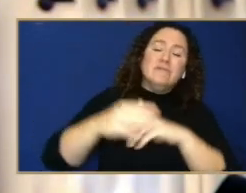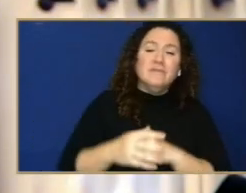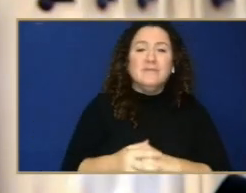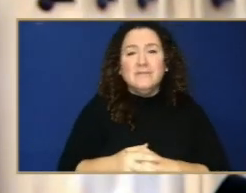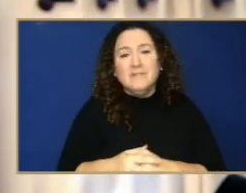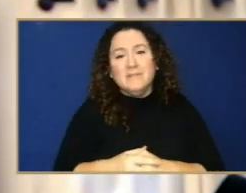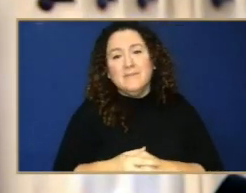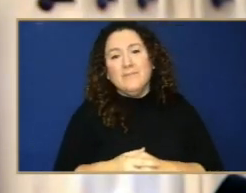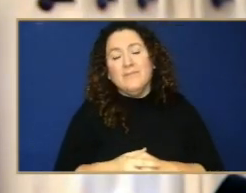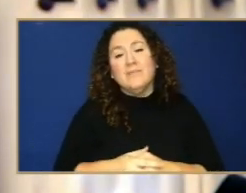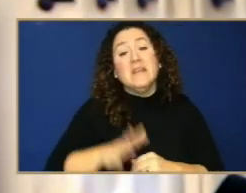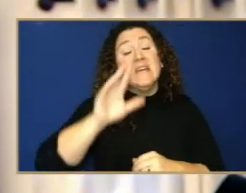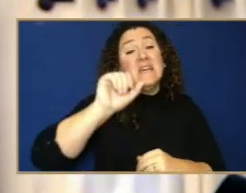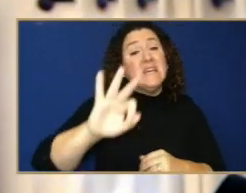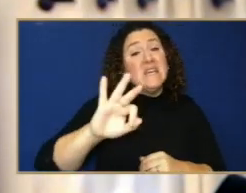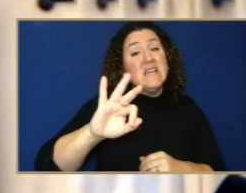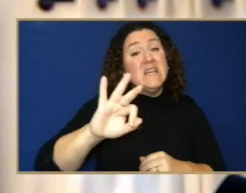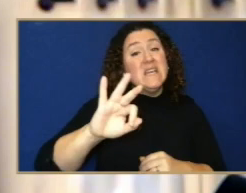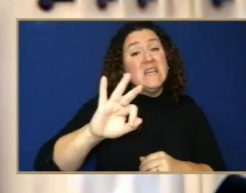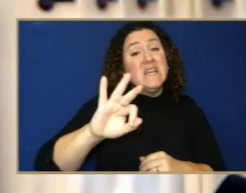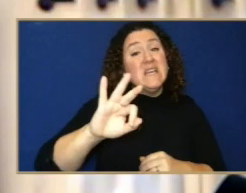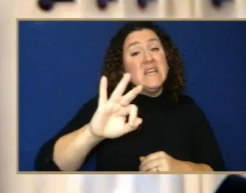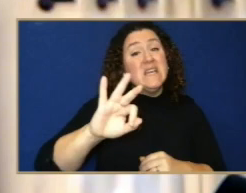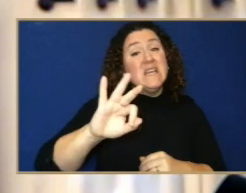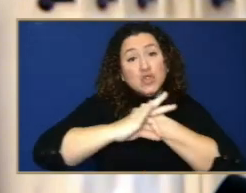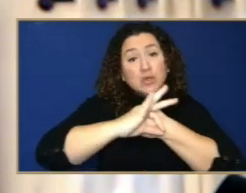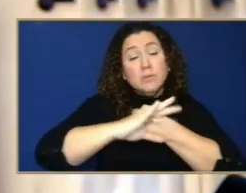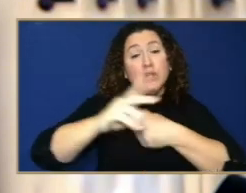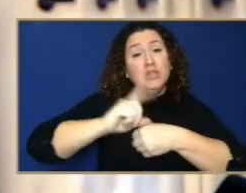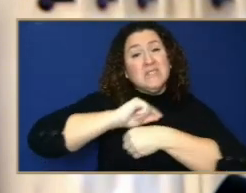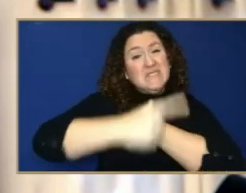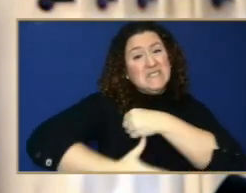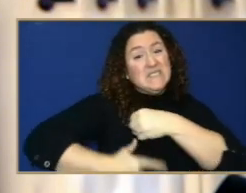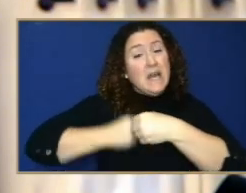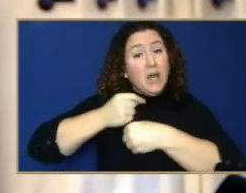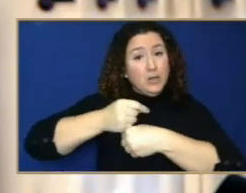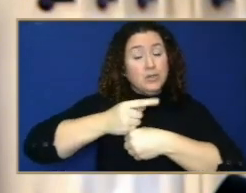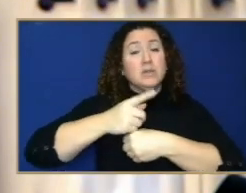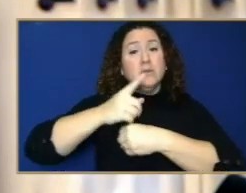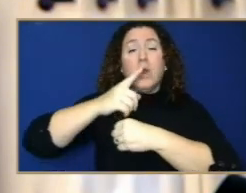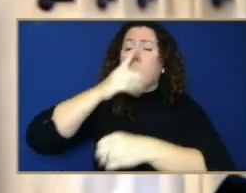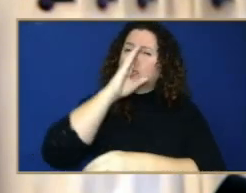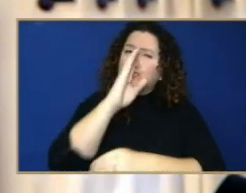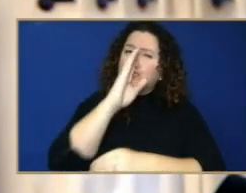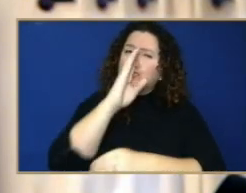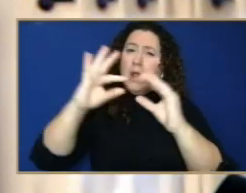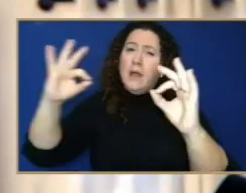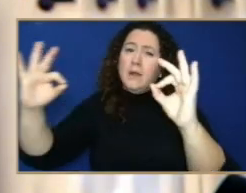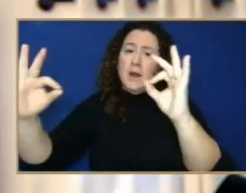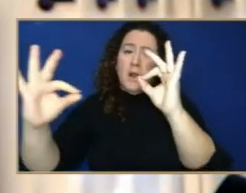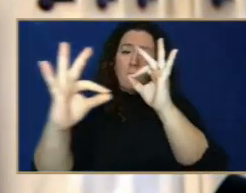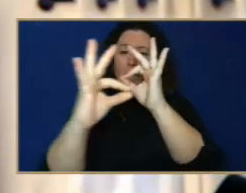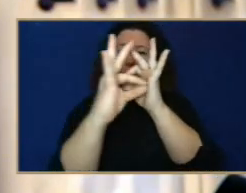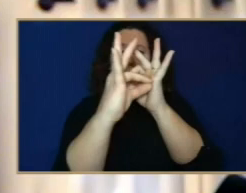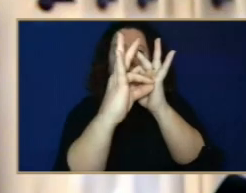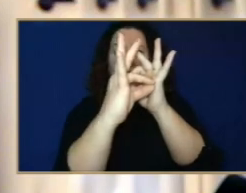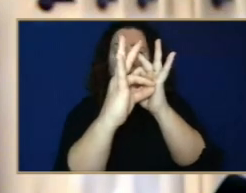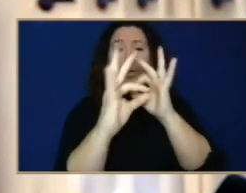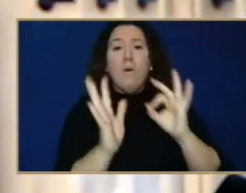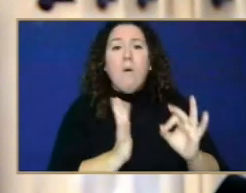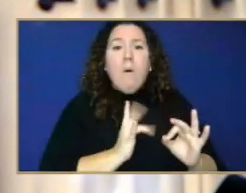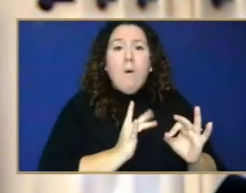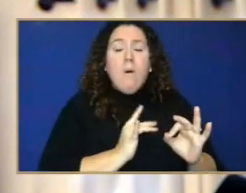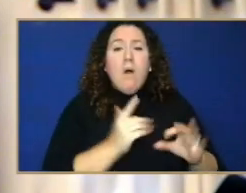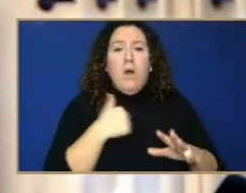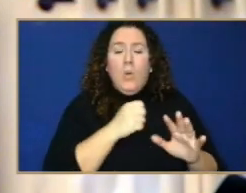front of Saturn, and we could use Saturn kind of as a flashlight to probe through the outer atmosphere of Jupiter. That would be something which is scientifically would yield